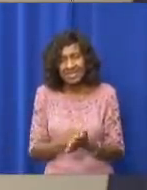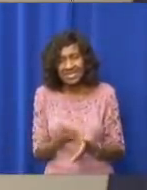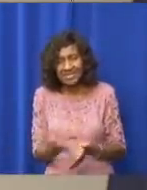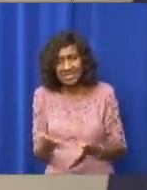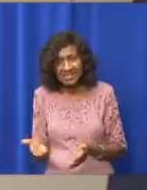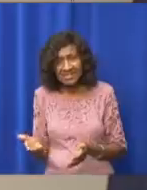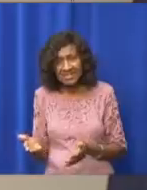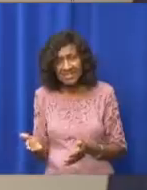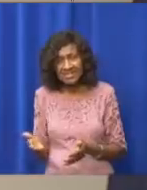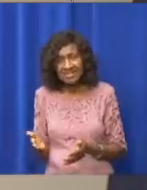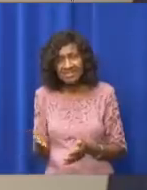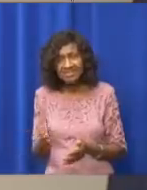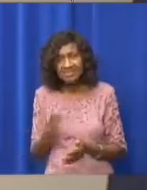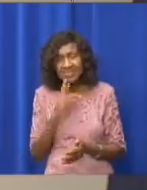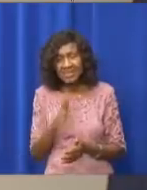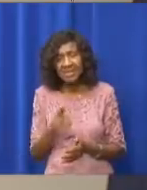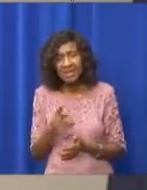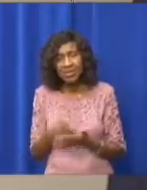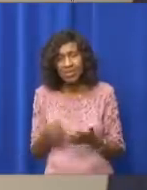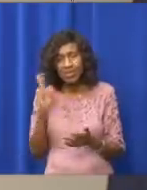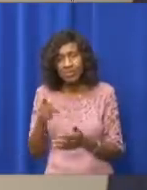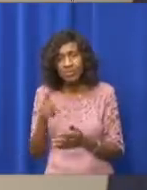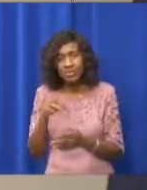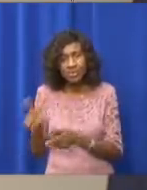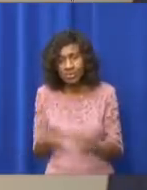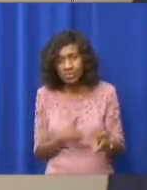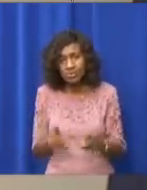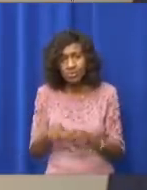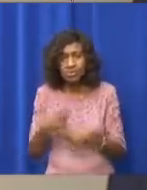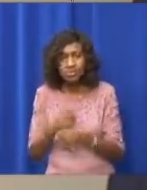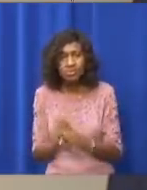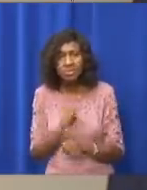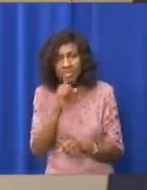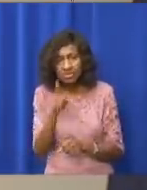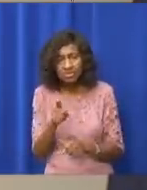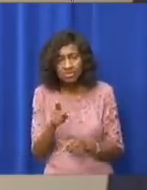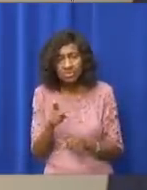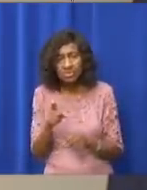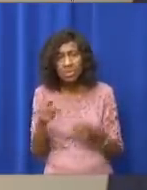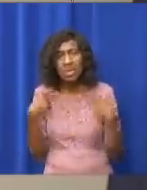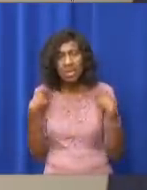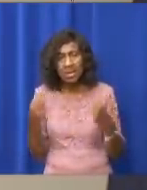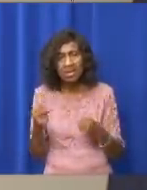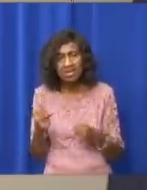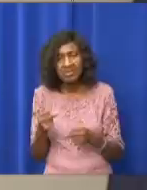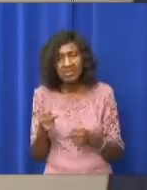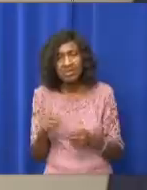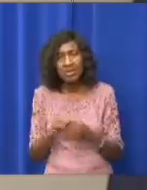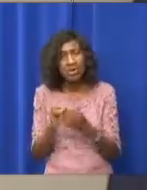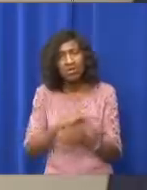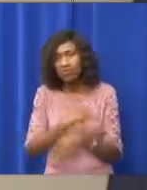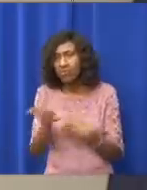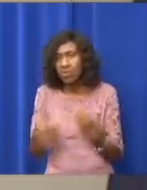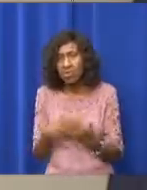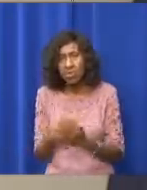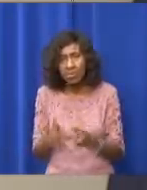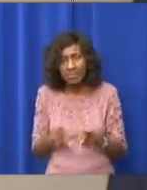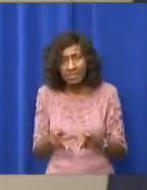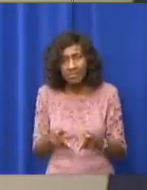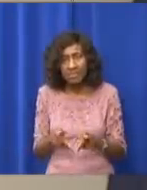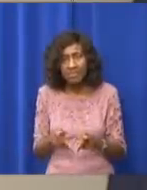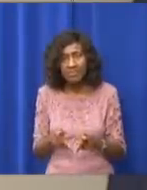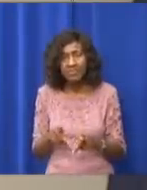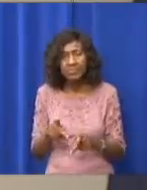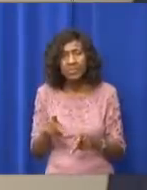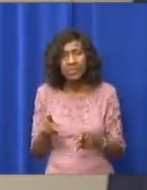measure being taken to ensure the health and wellness of all persons. I must emphasize that in addition to wearing a mask,